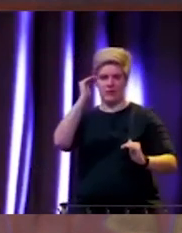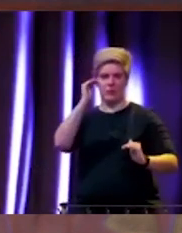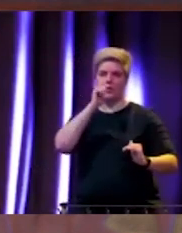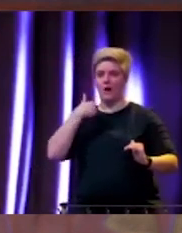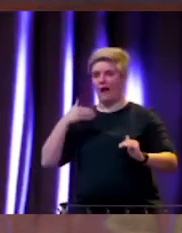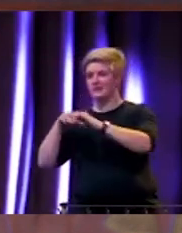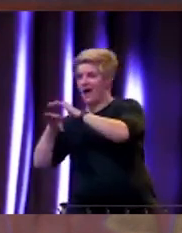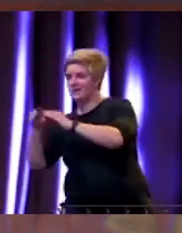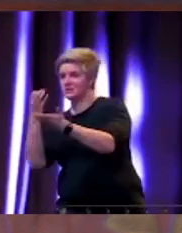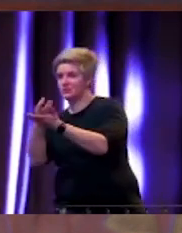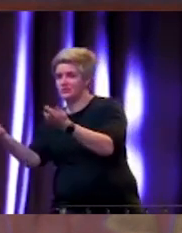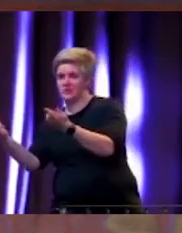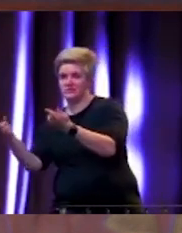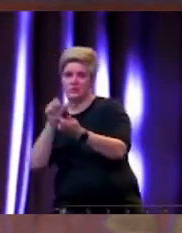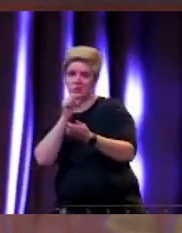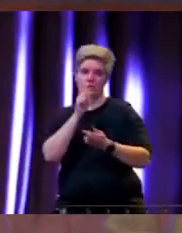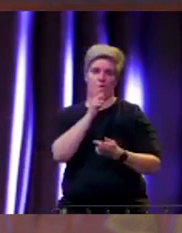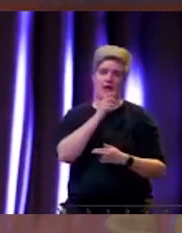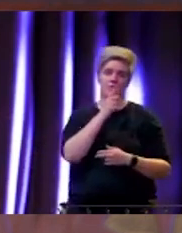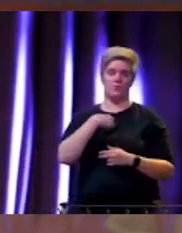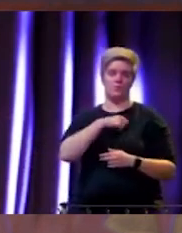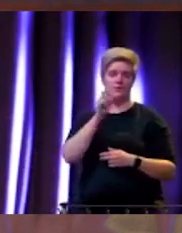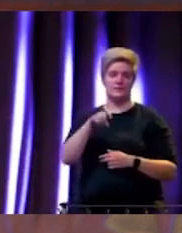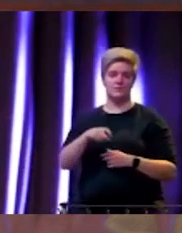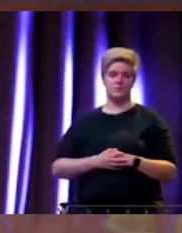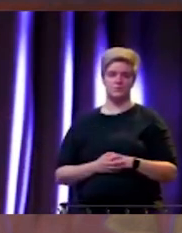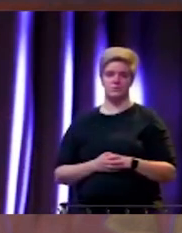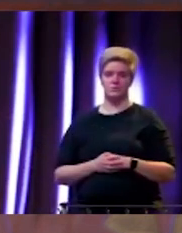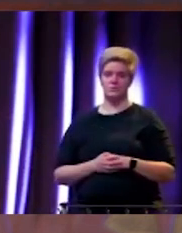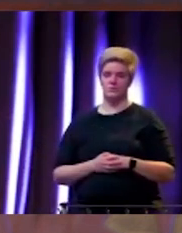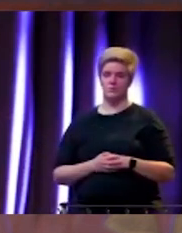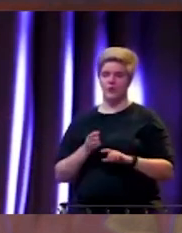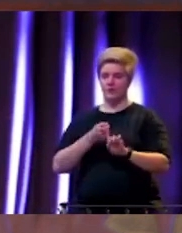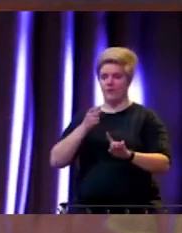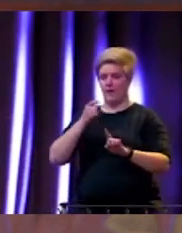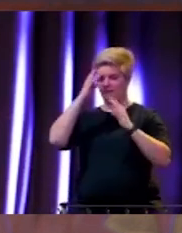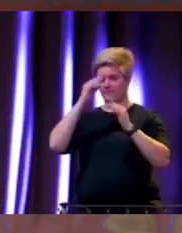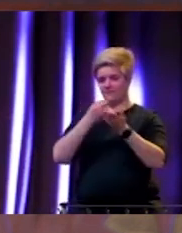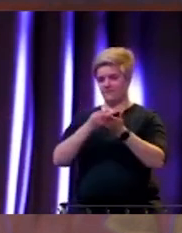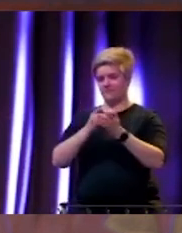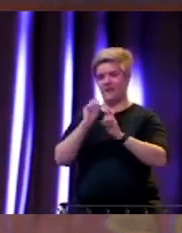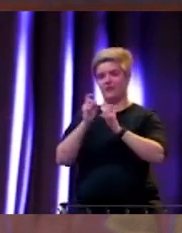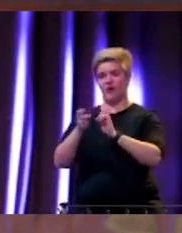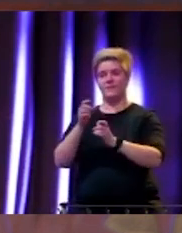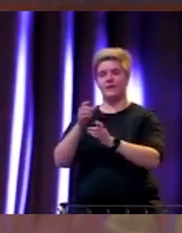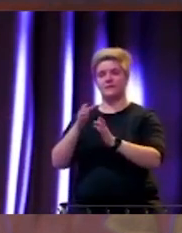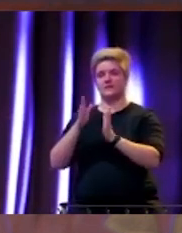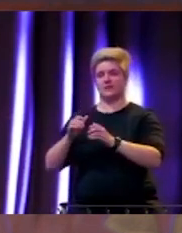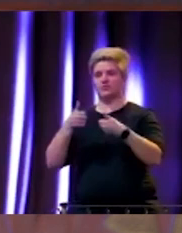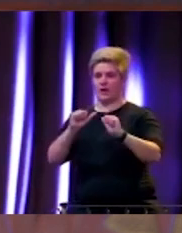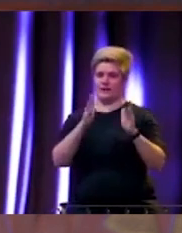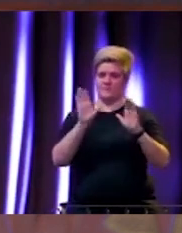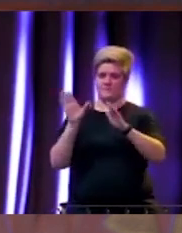has access to what resources. And we need to, I think, from a philanthropic side, kind of course correct for